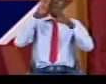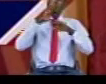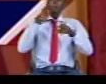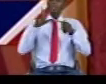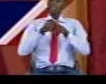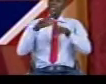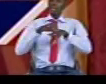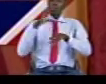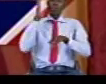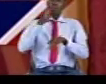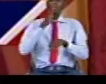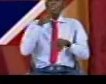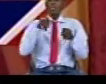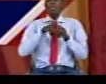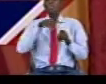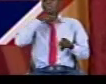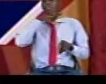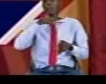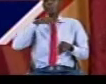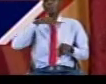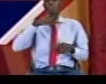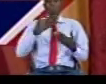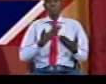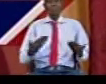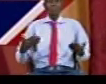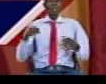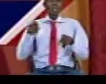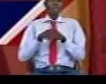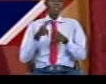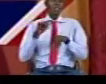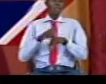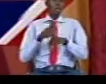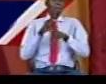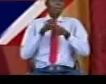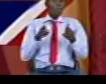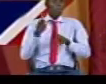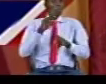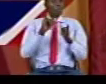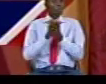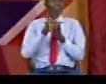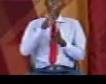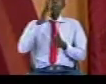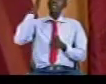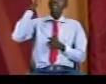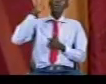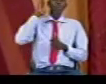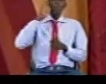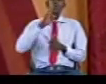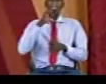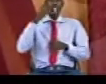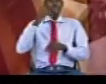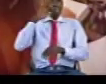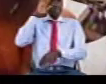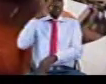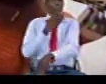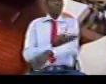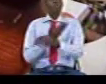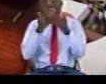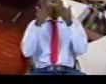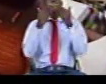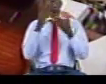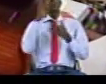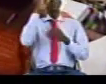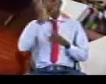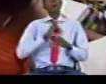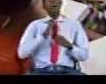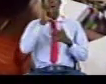as corrupt as the earth. But the people who are going to get to heaven, they are obedient sons. And thank God I'm one of them.